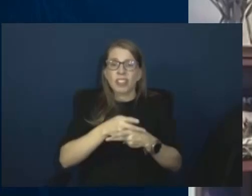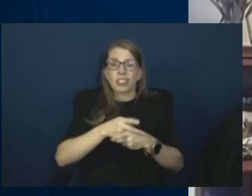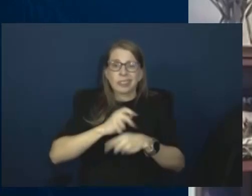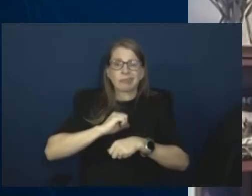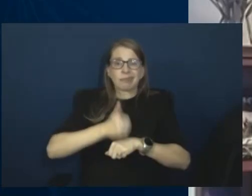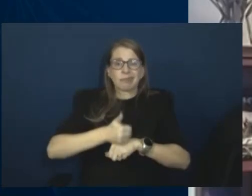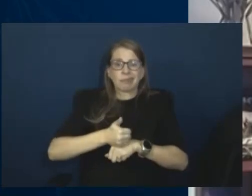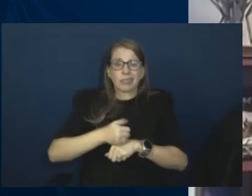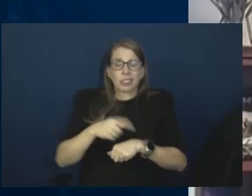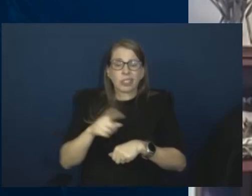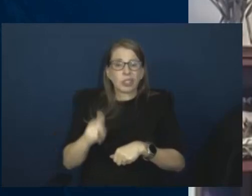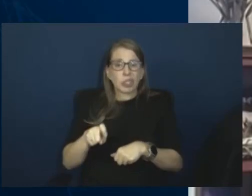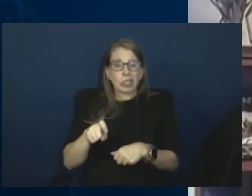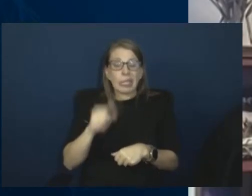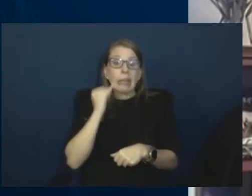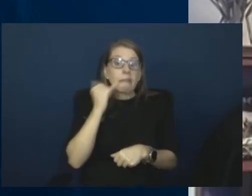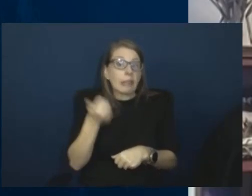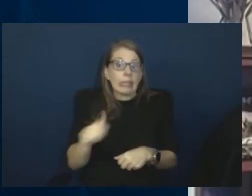any?